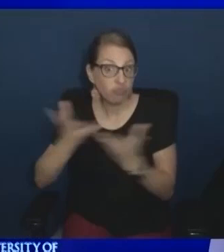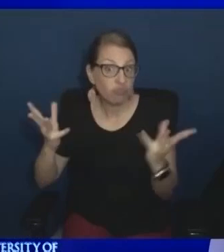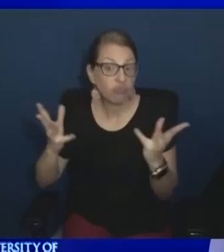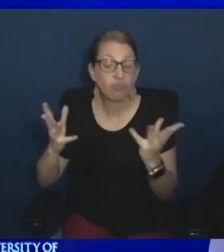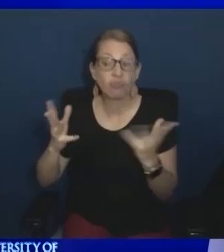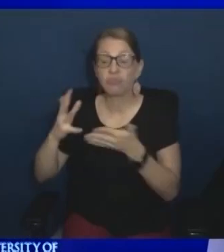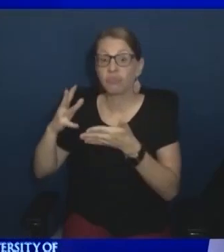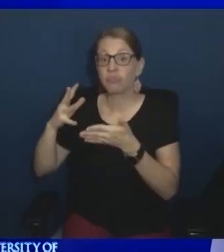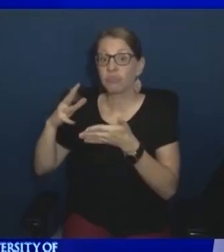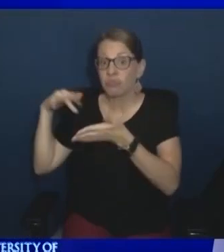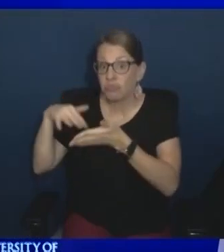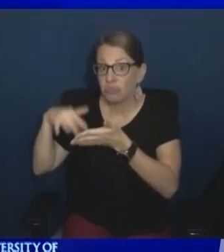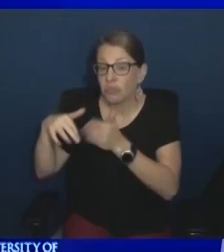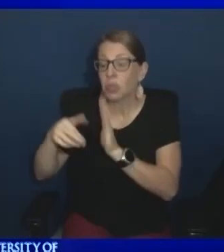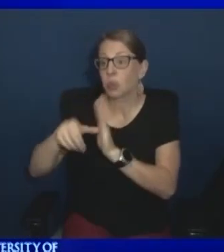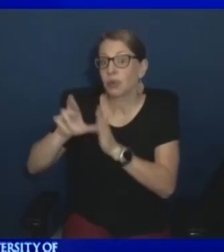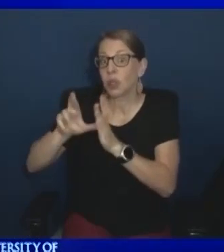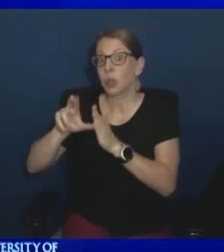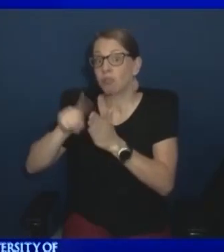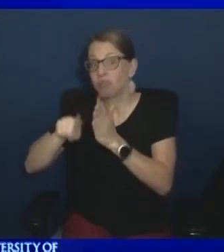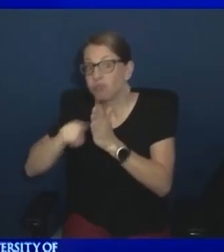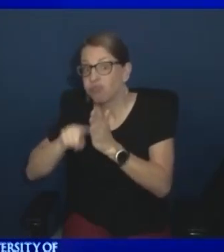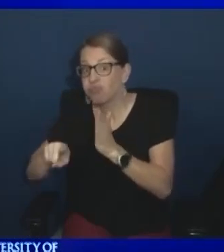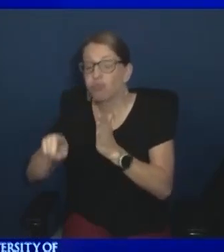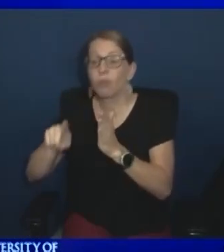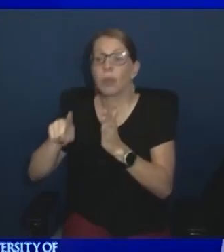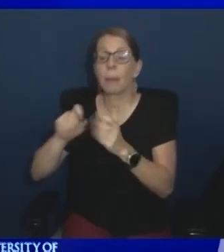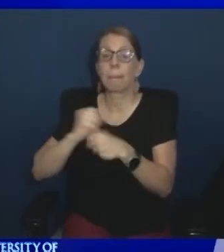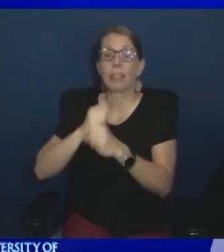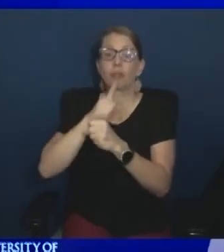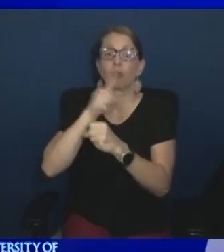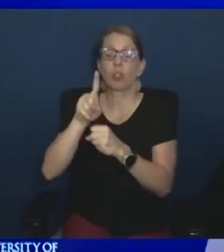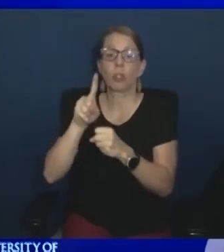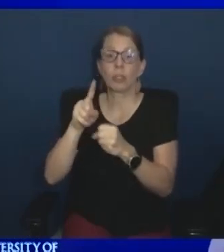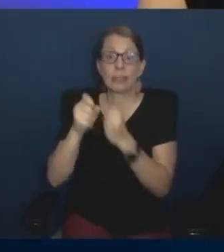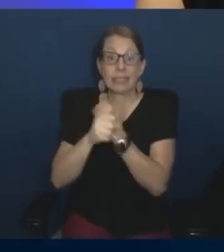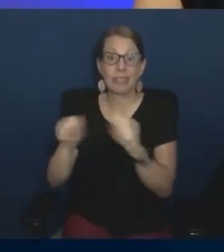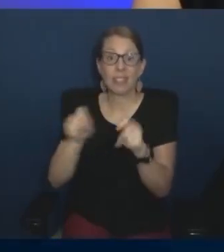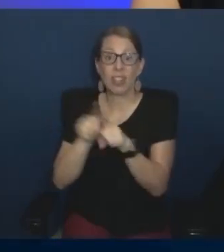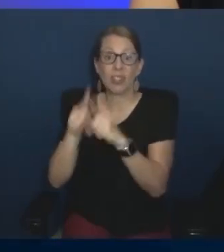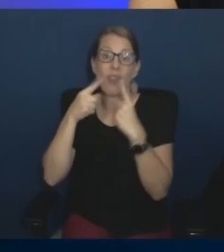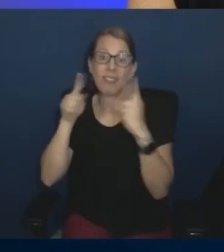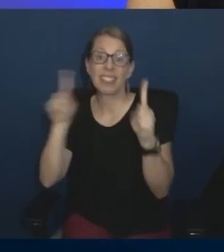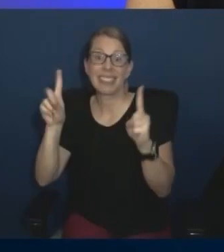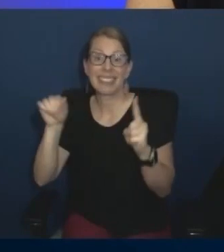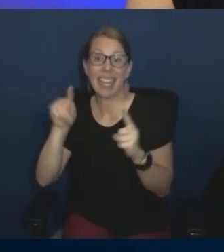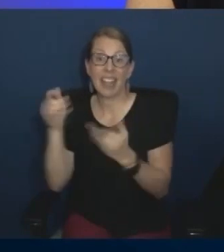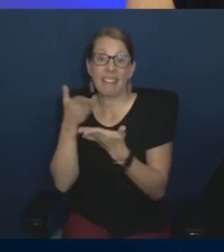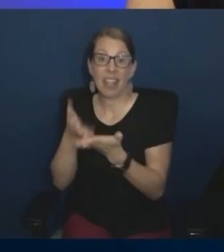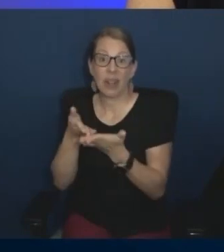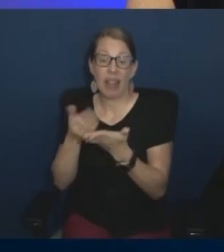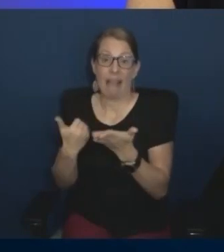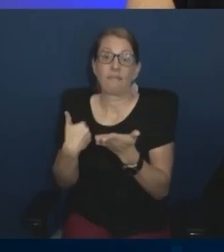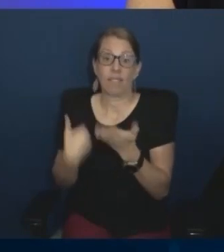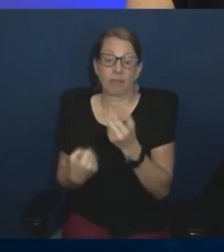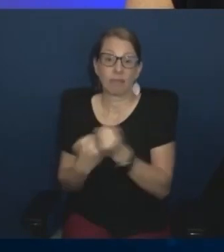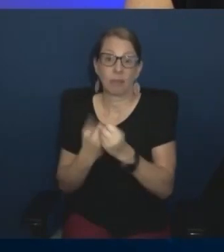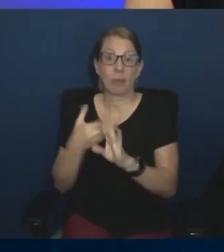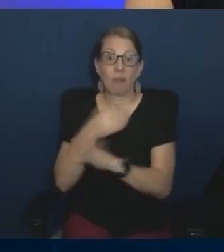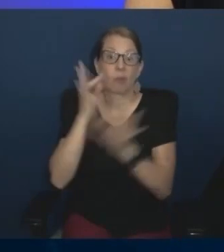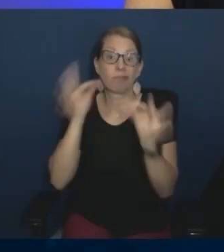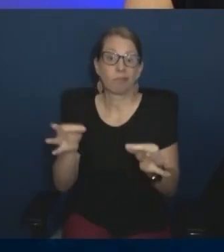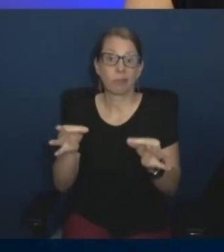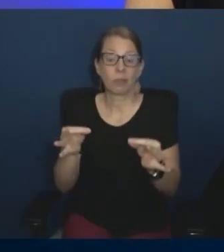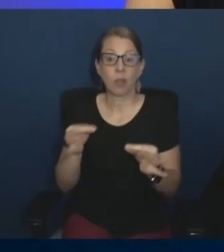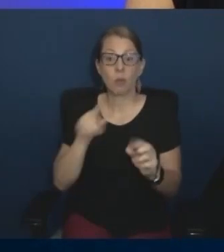the safety data is there and the efficacy data is there as well. Any other reporter questions today?